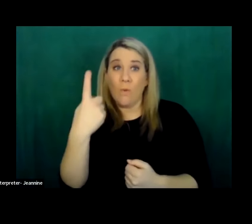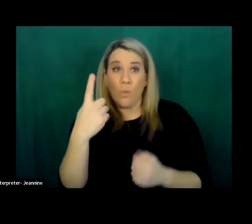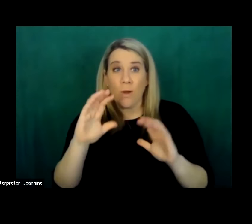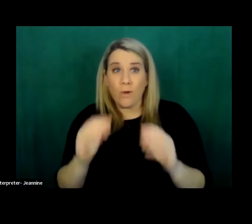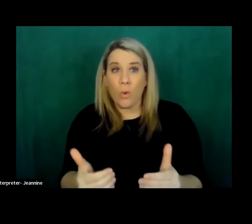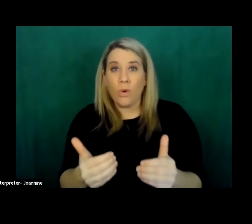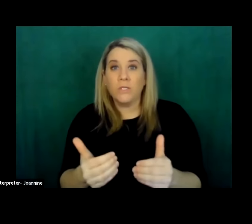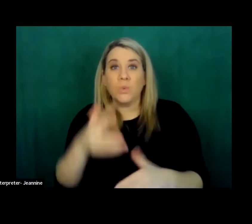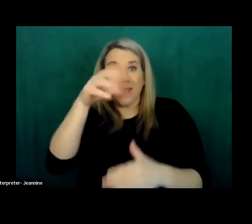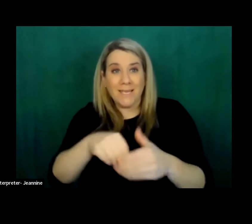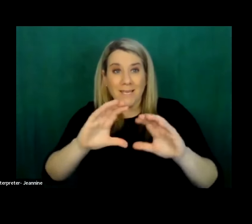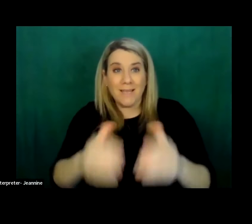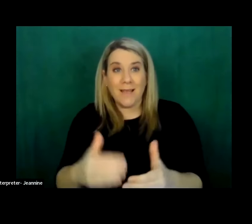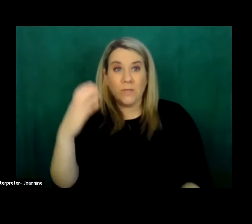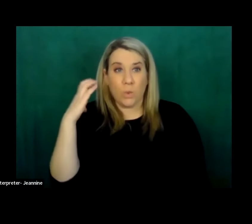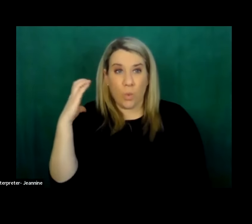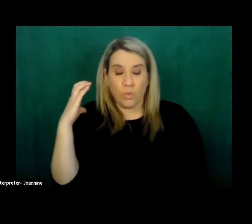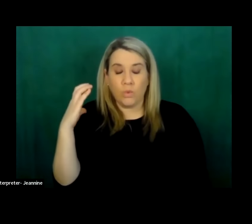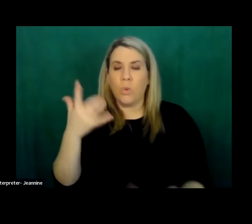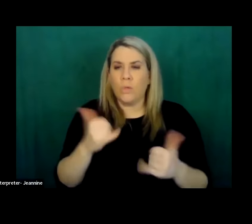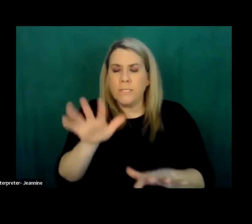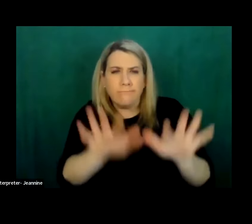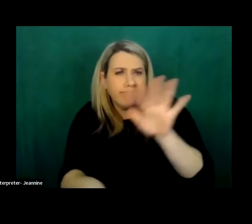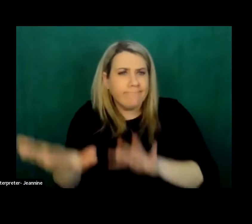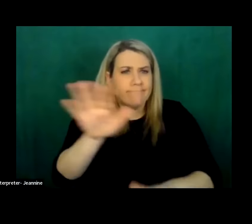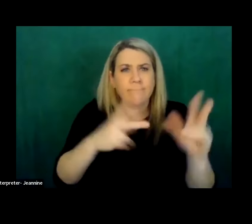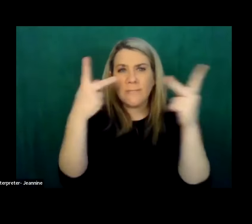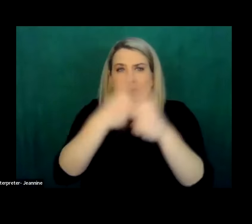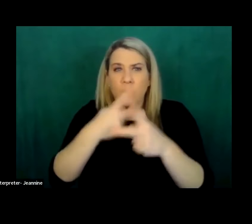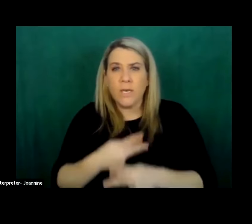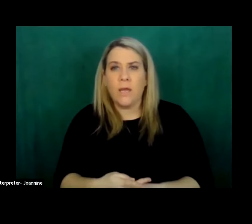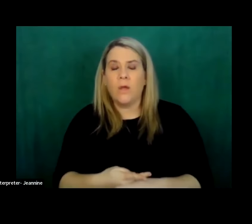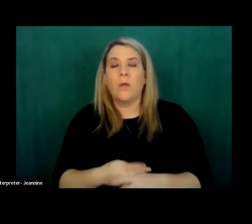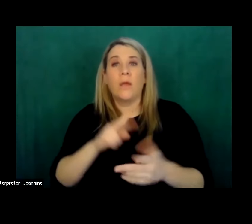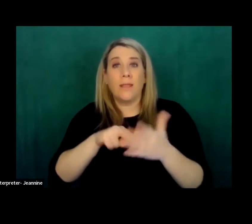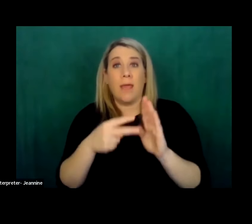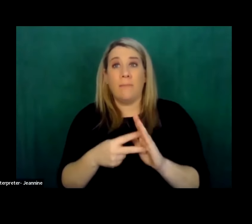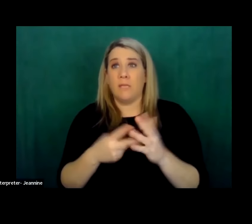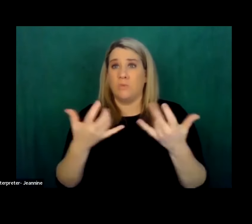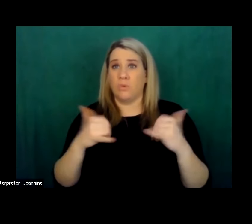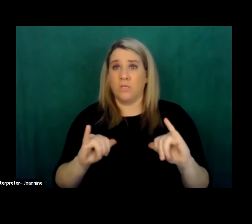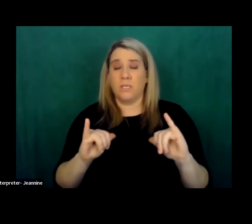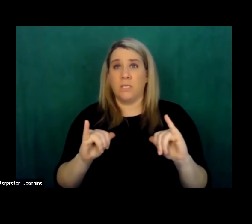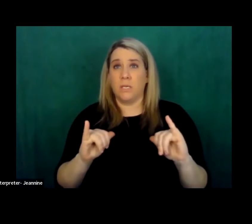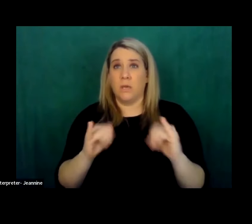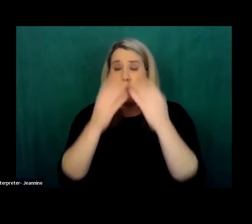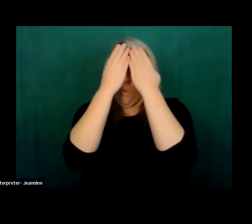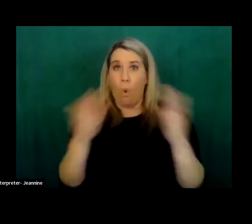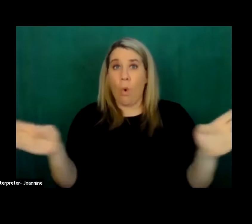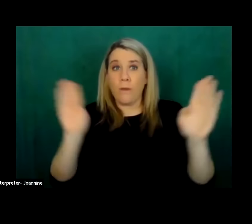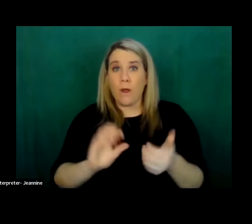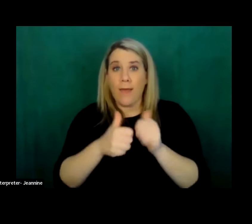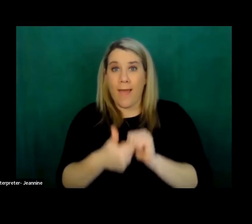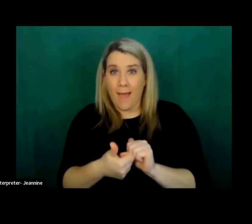embedded coach. So we're still feeling this out, figuring this out, and in that sense, we're still very open to how to integrate